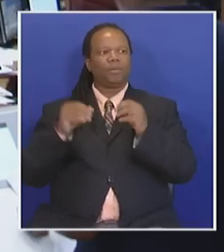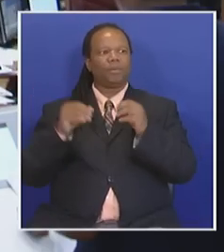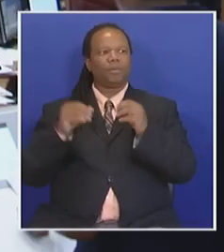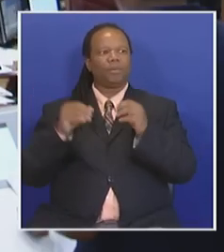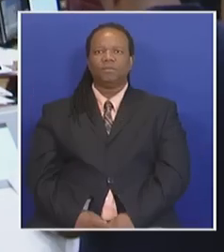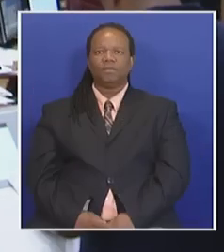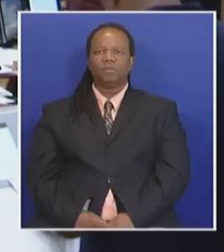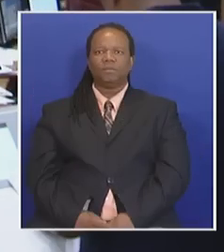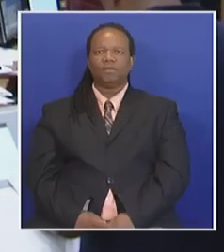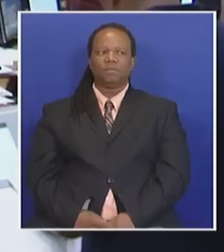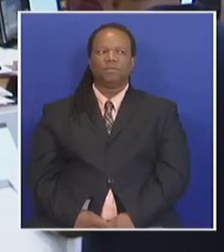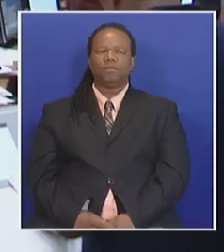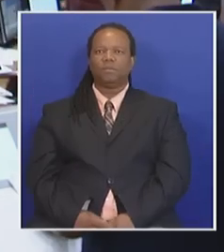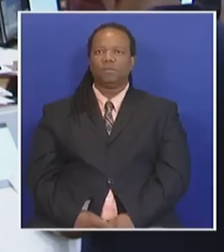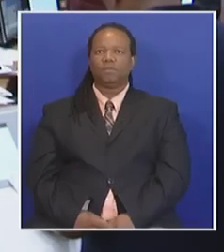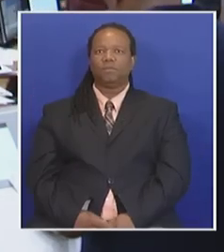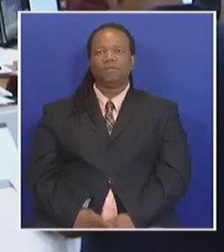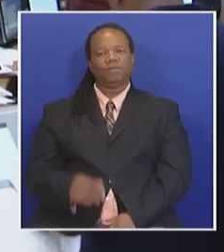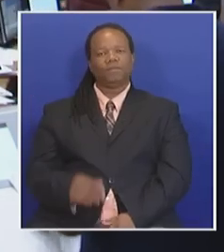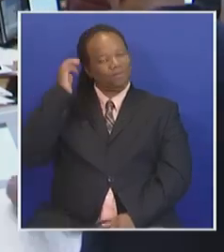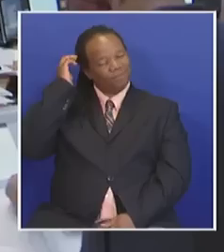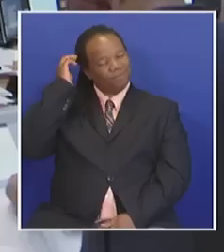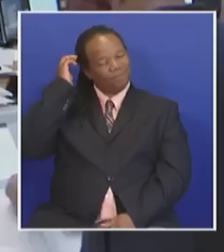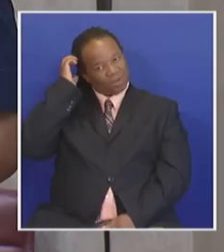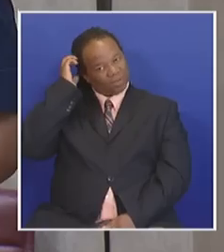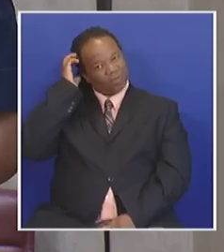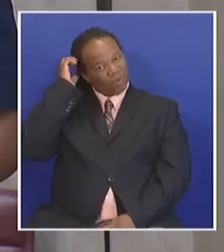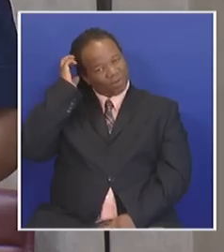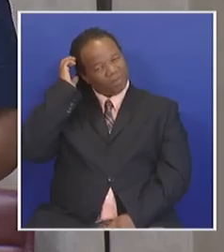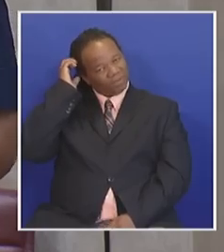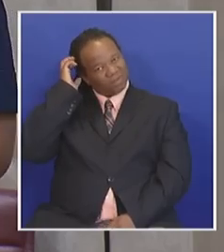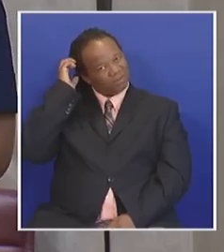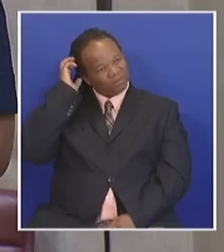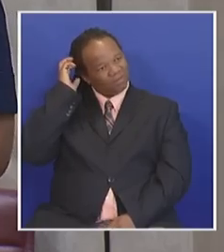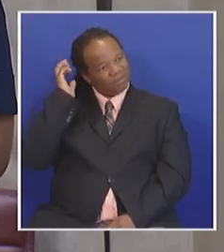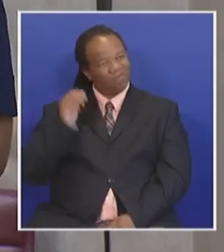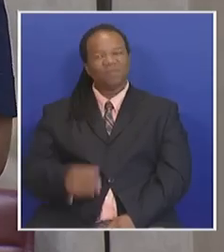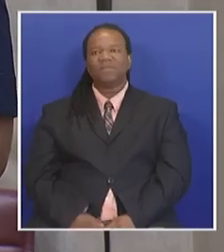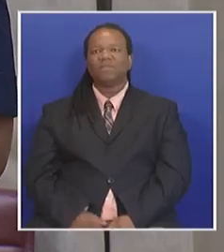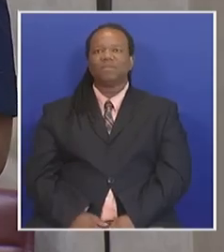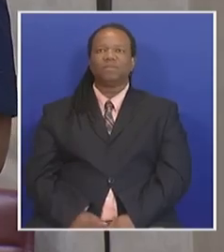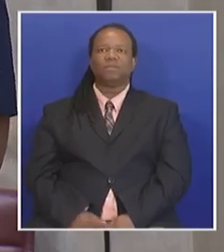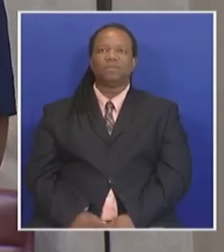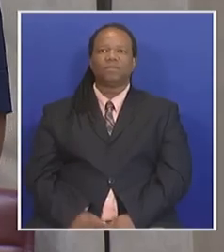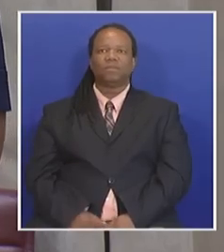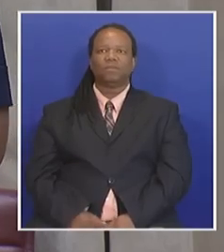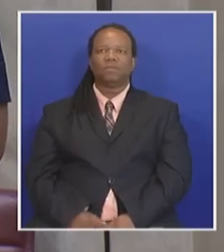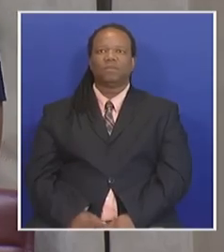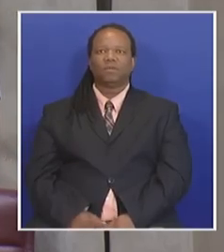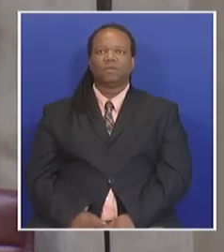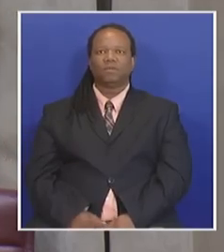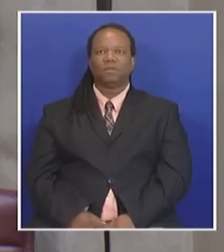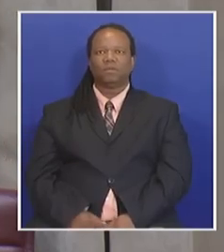that have been now shown to us indeed deserve to be seen by Collar Barnard and Sparrow, who belongs to the